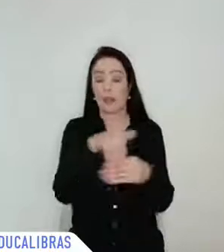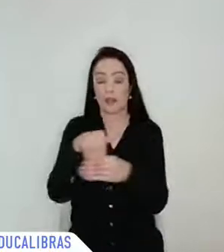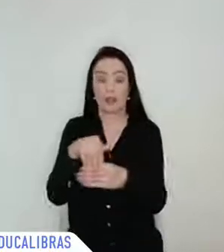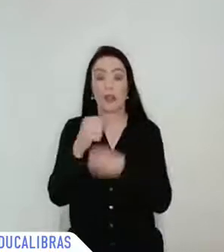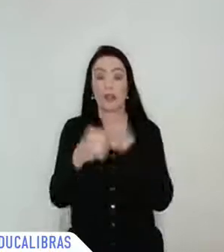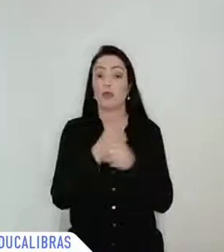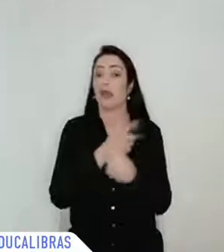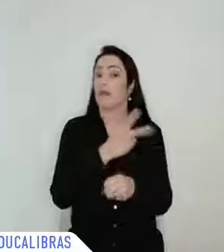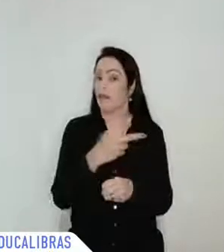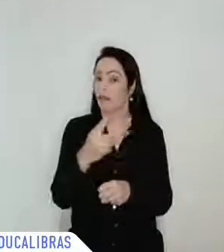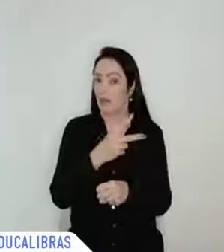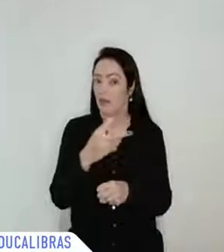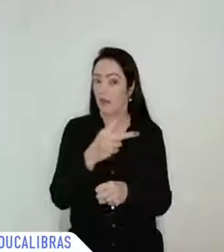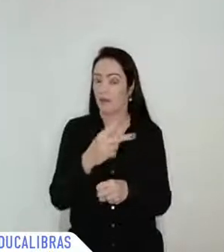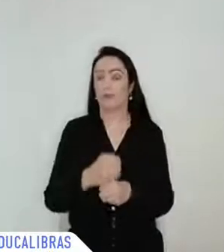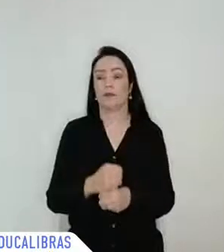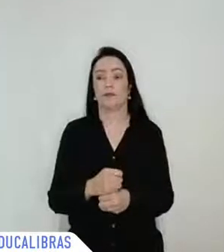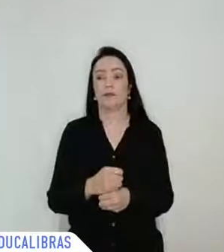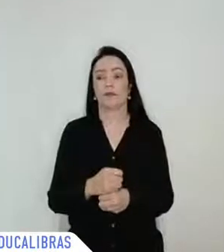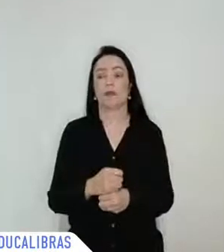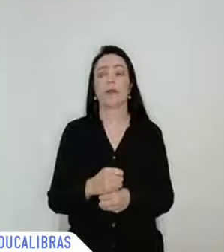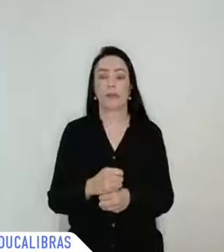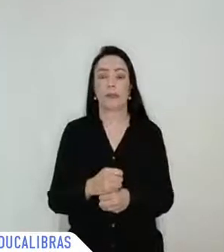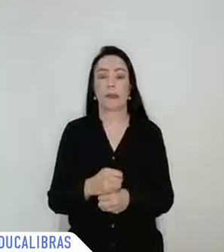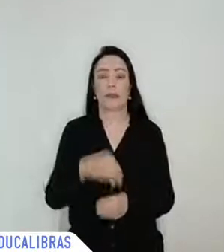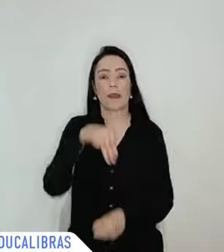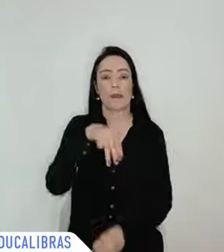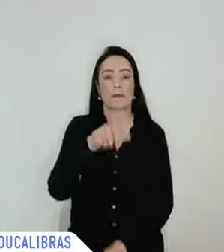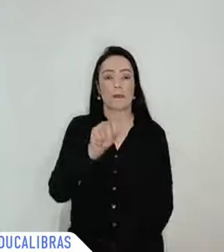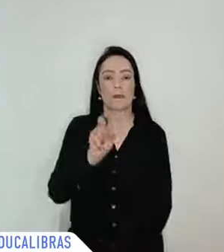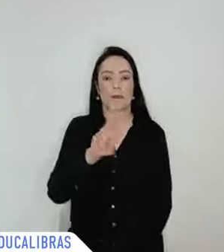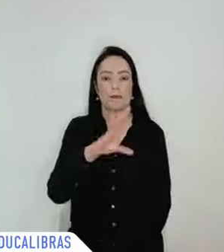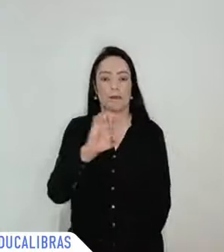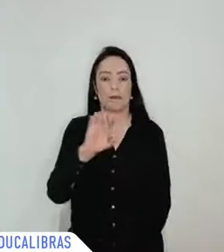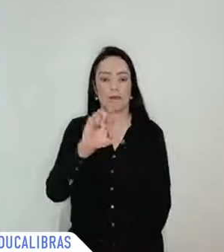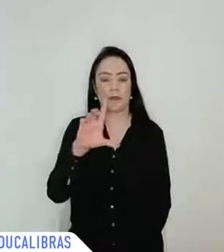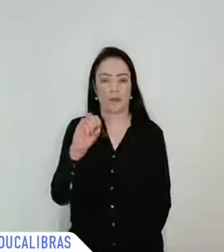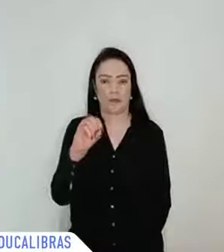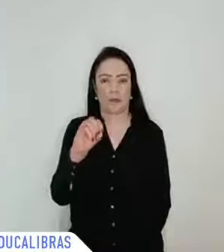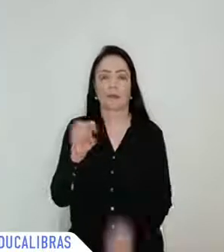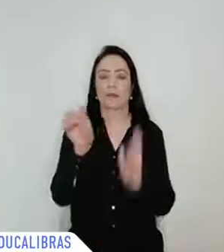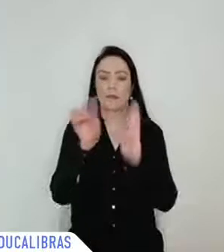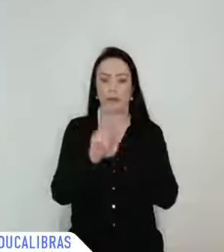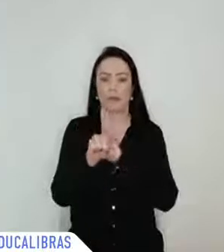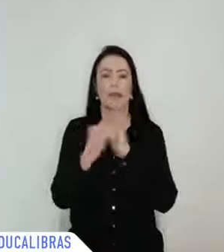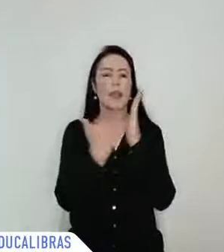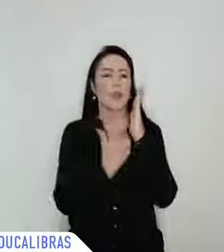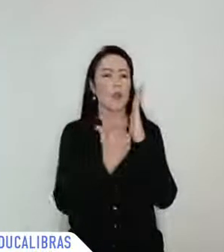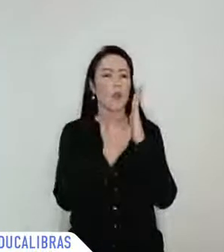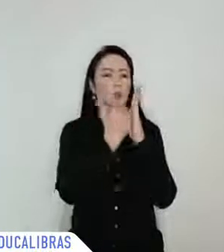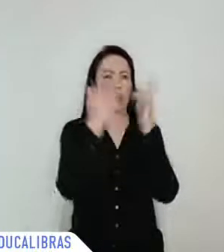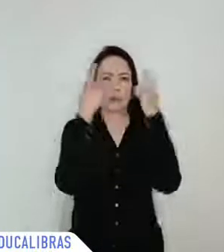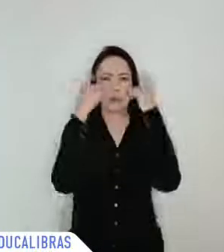regard to the coming elections in 2022. Marcelo Pacheco Soares said, with the